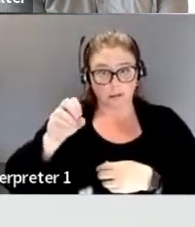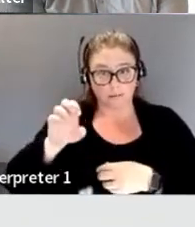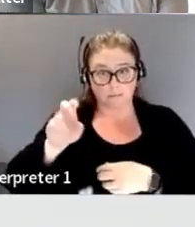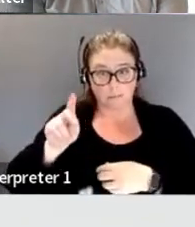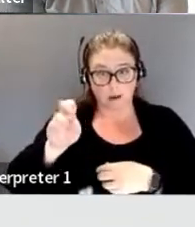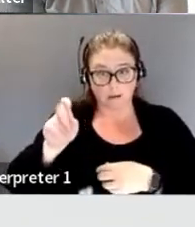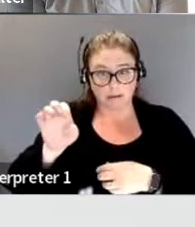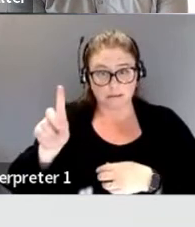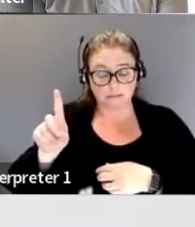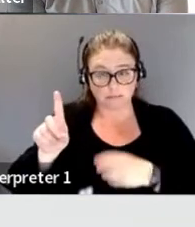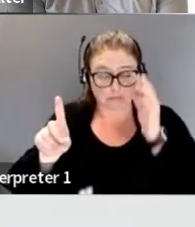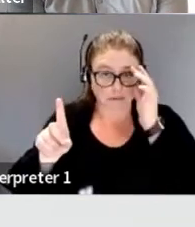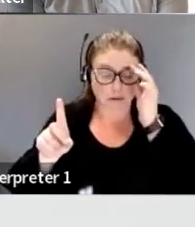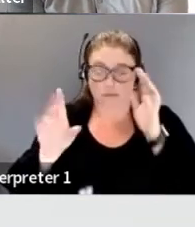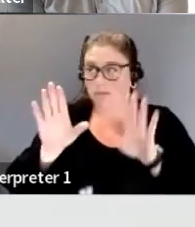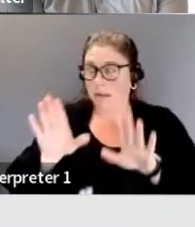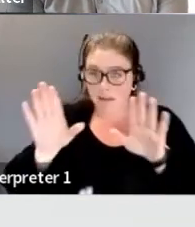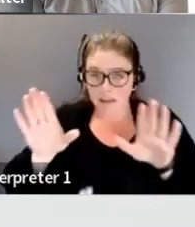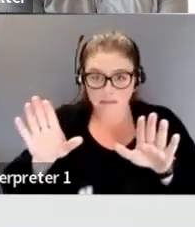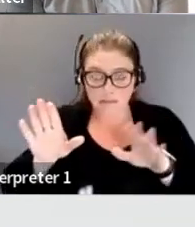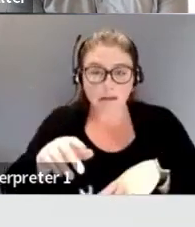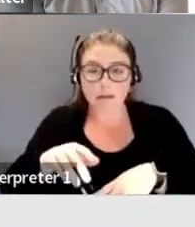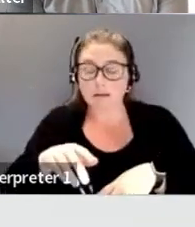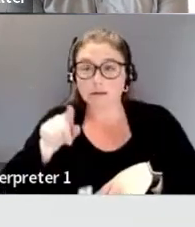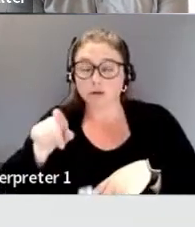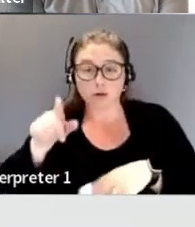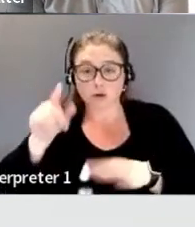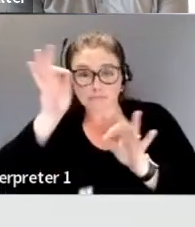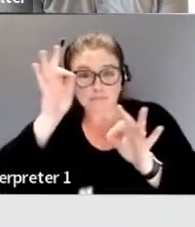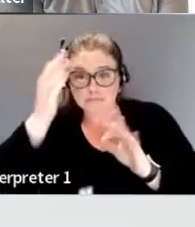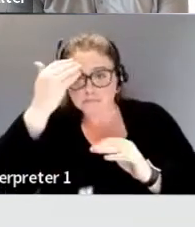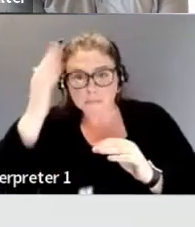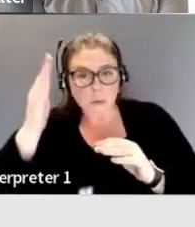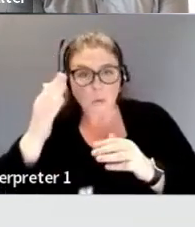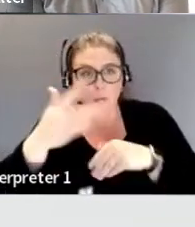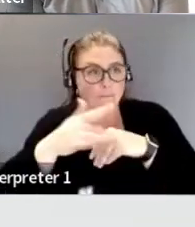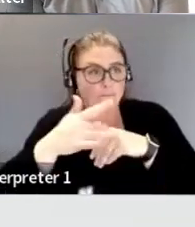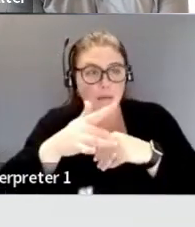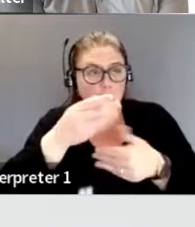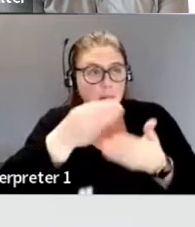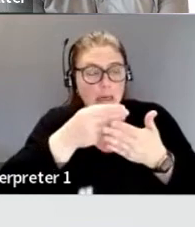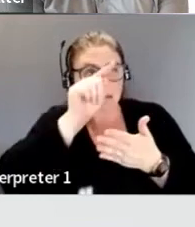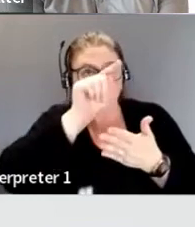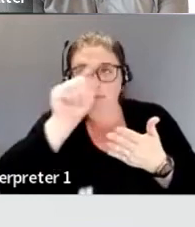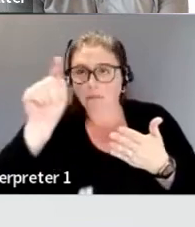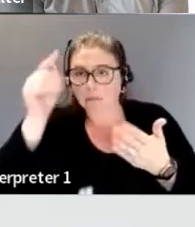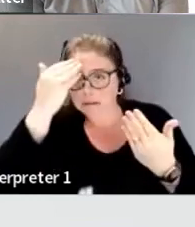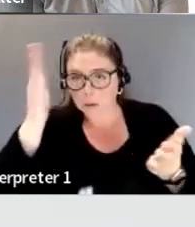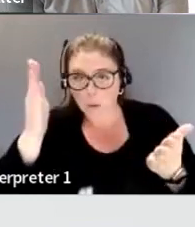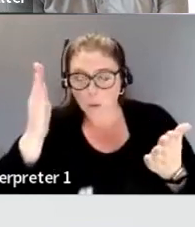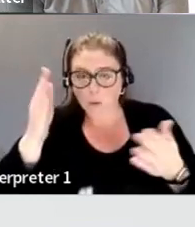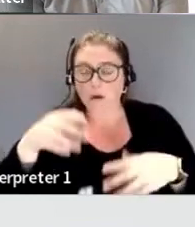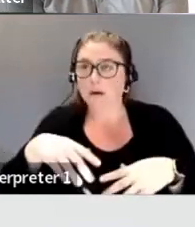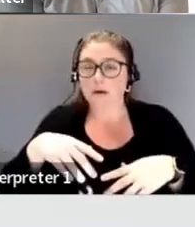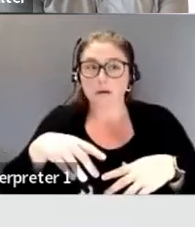able to access funding that she wasn't aware was, available to her. And this allowed her, the 112 allowed her to scale